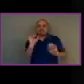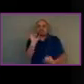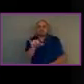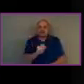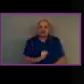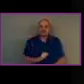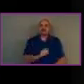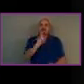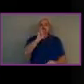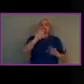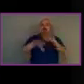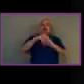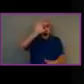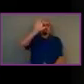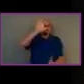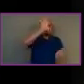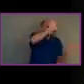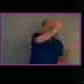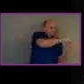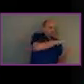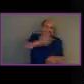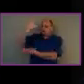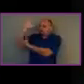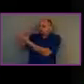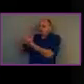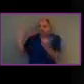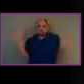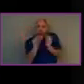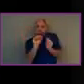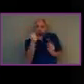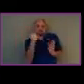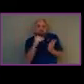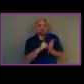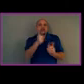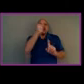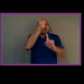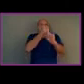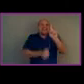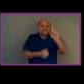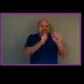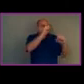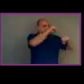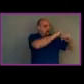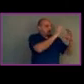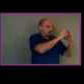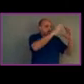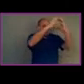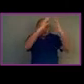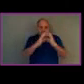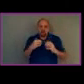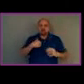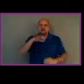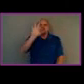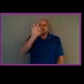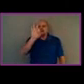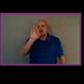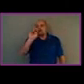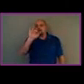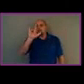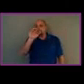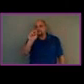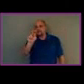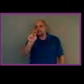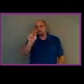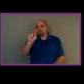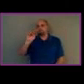Trojan asteroids in each swarm, they're each separated by about 9 million miles. So if we were standing